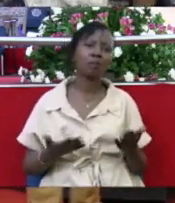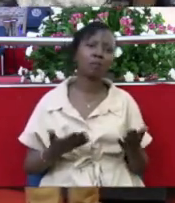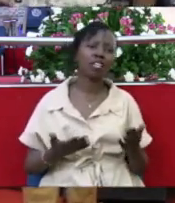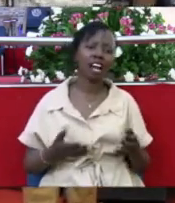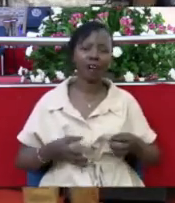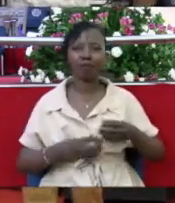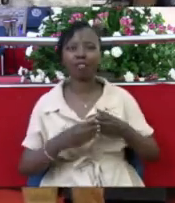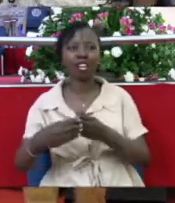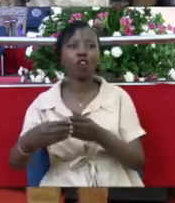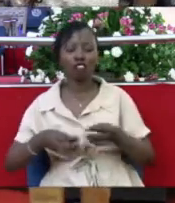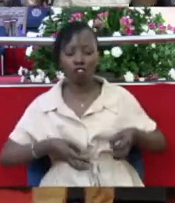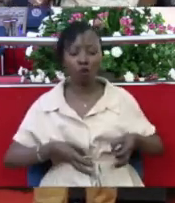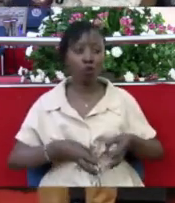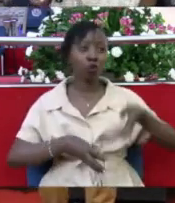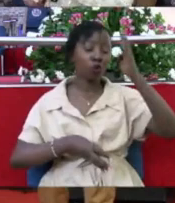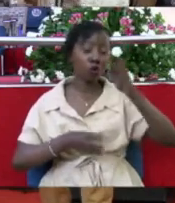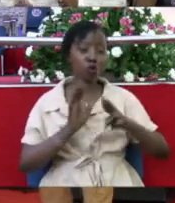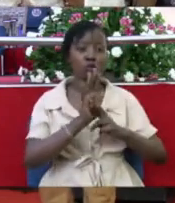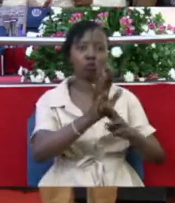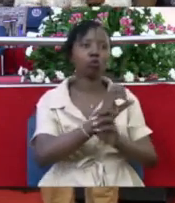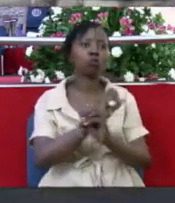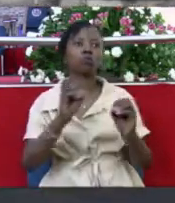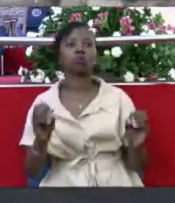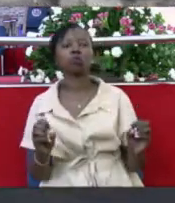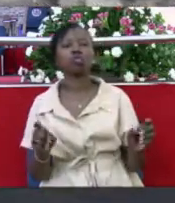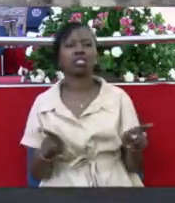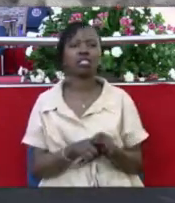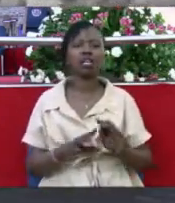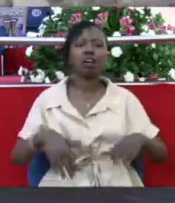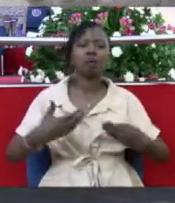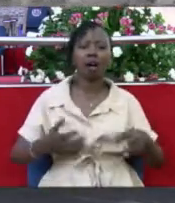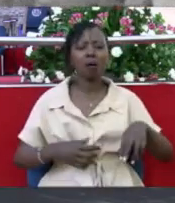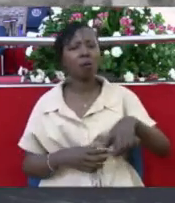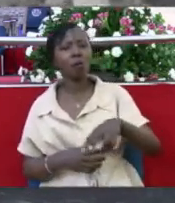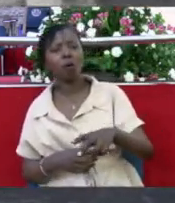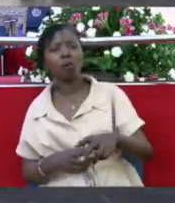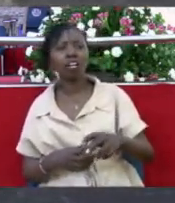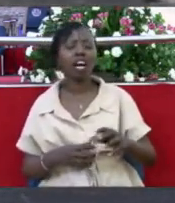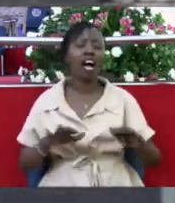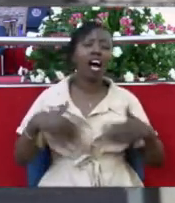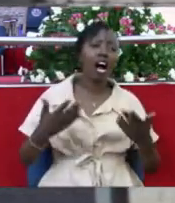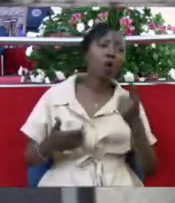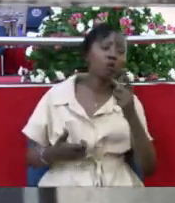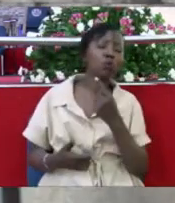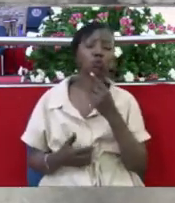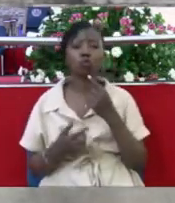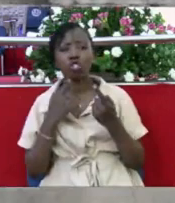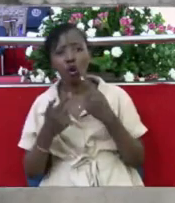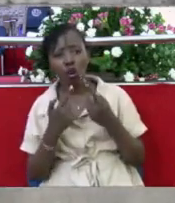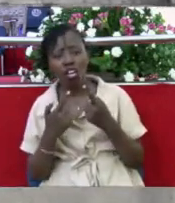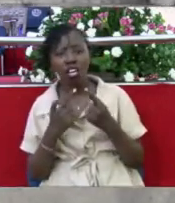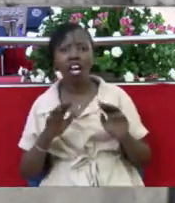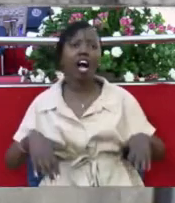kufanya vitu visivyo. It shows in the way we walk. Tunavotembea. It shows in the way we talk. Tunavonena. It shows in the way we